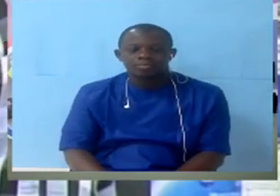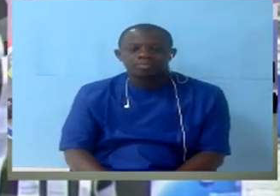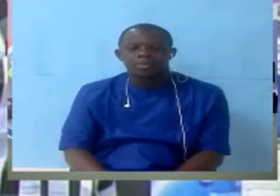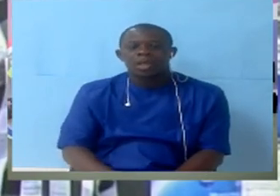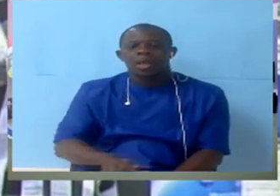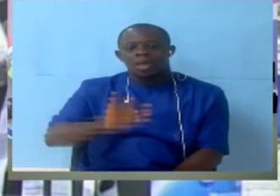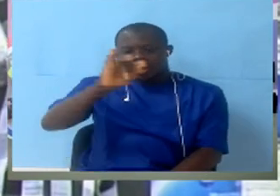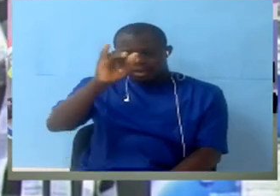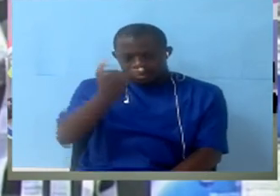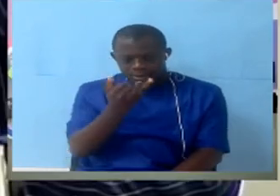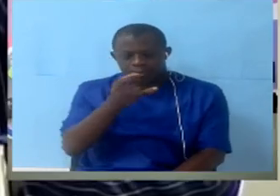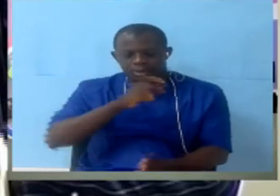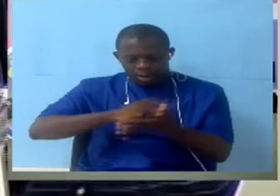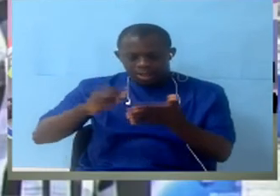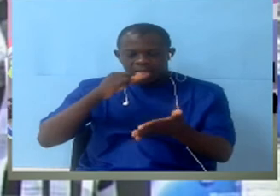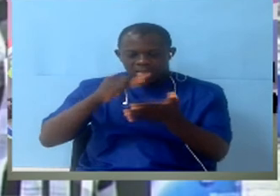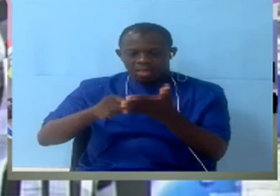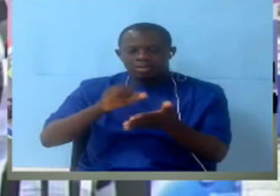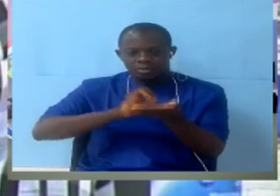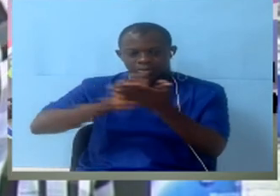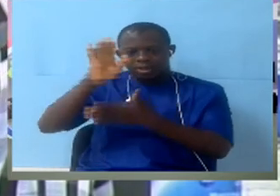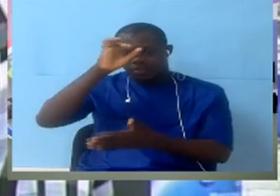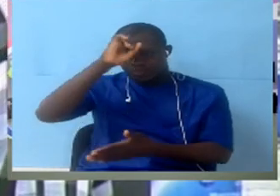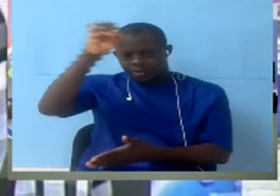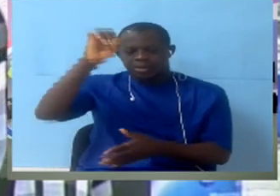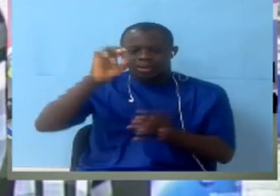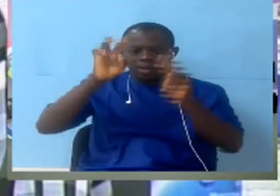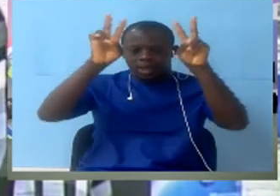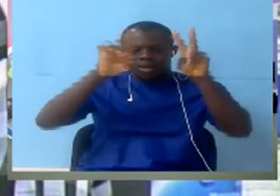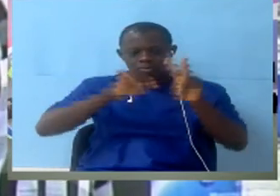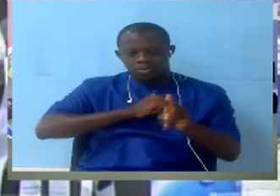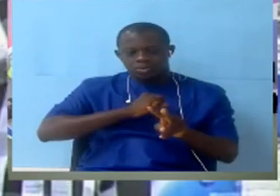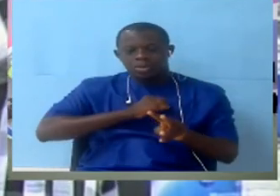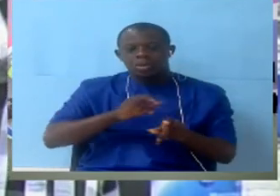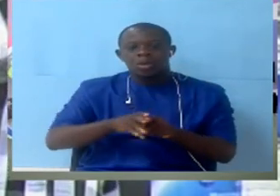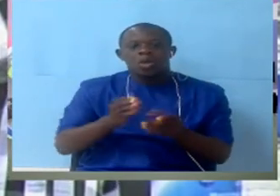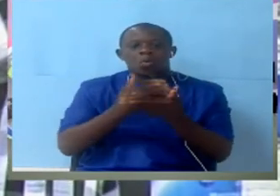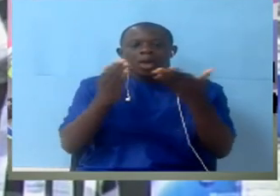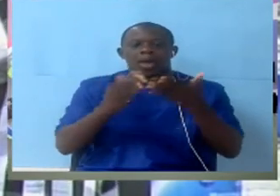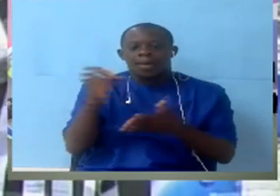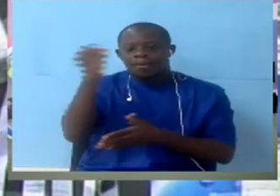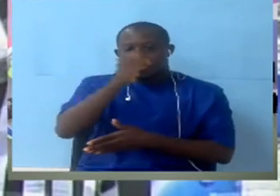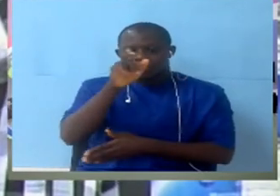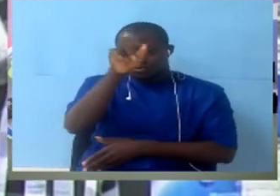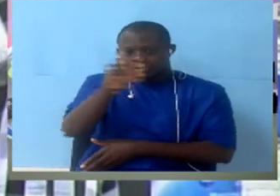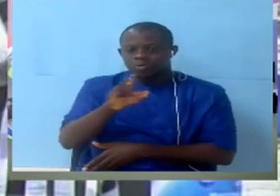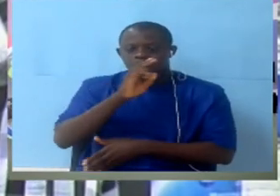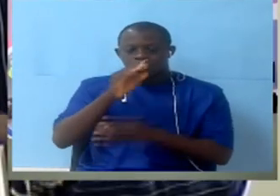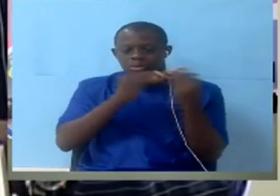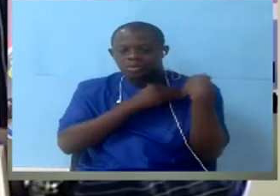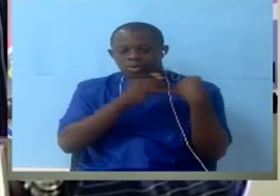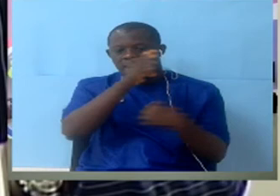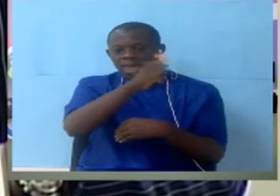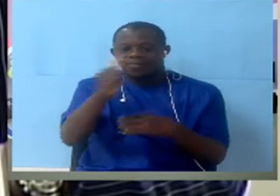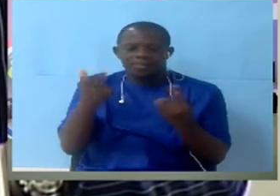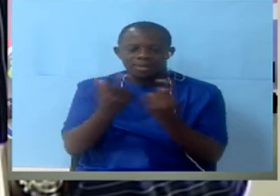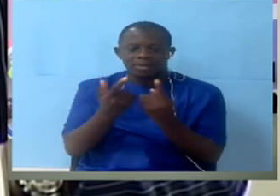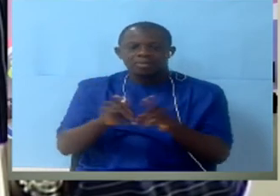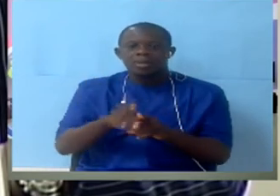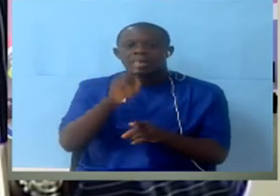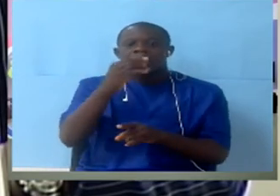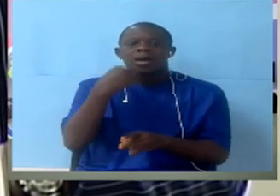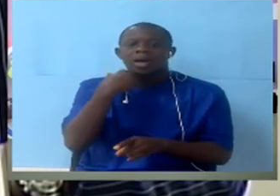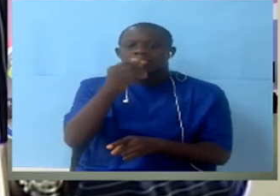fon to yes president jamme himself because atel ko be atel bulu because he is the person responsible for everything. Did you copy the